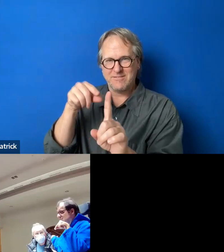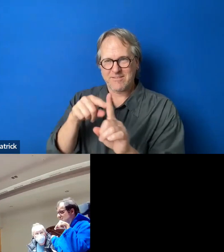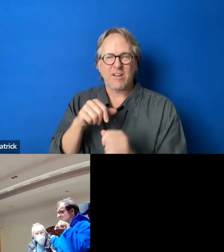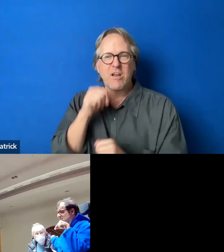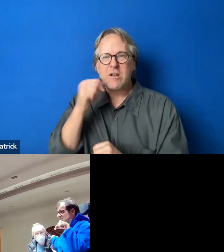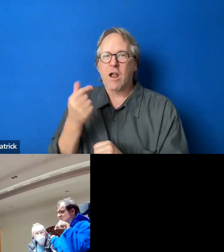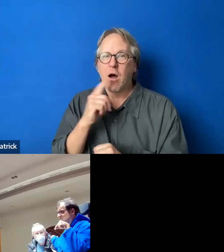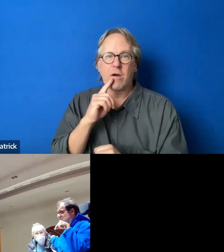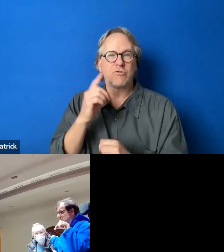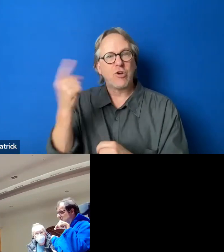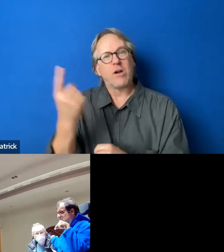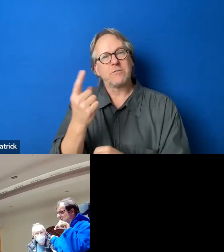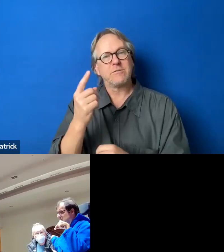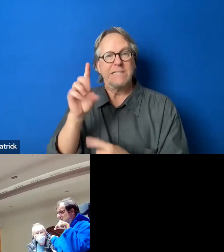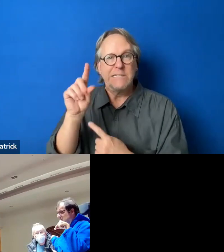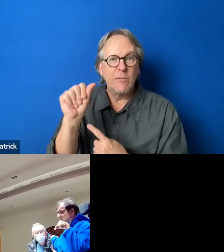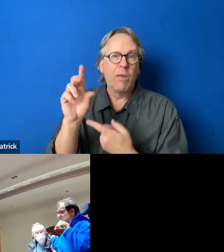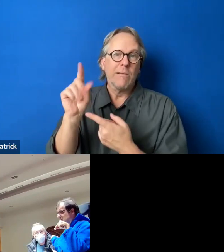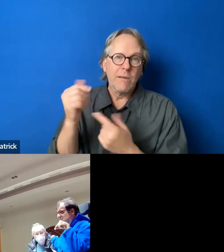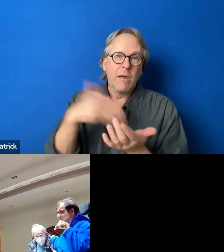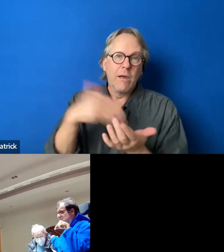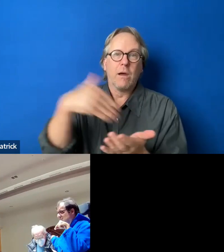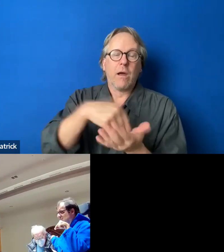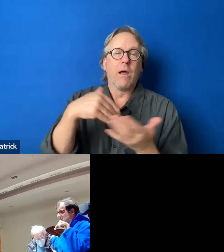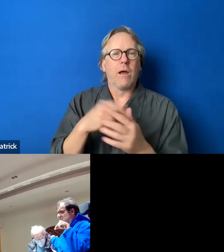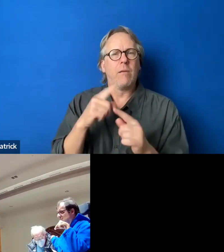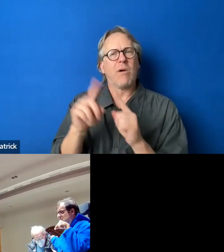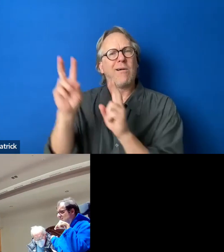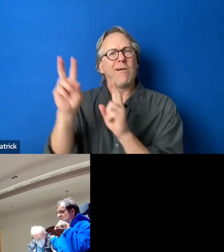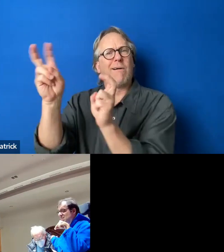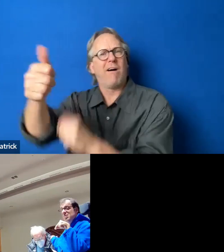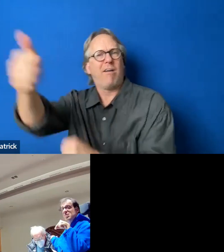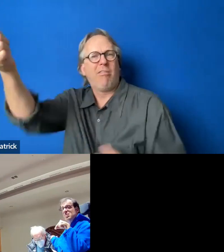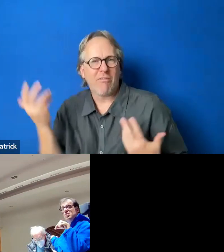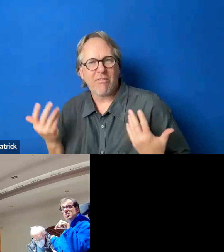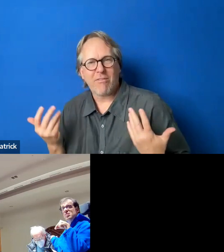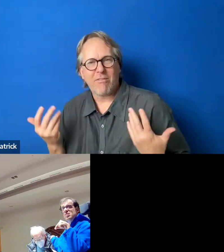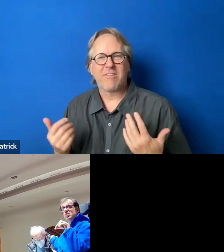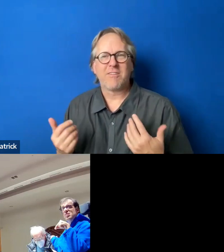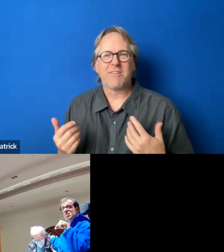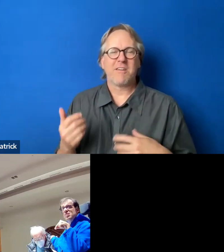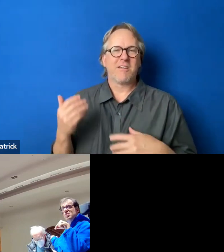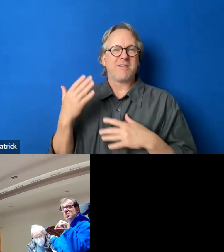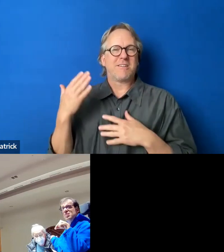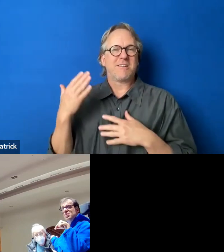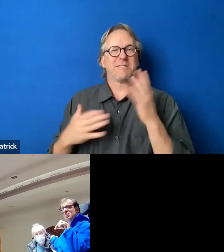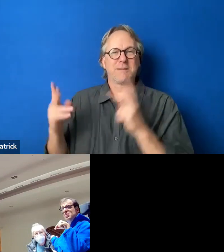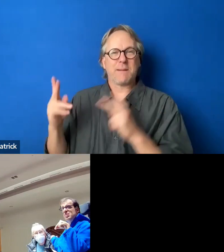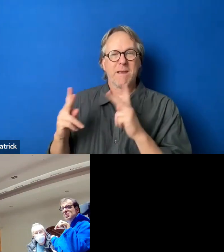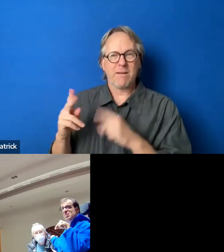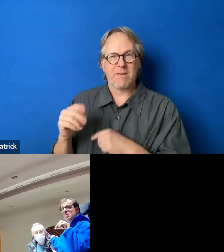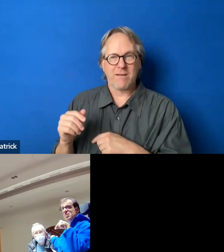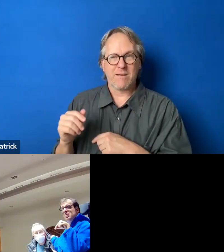disability, you know, but some folks who aren't